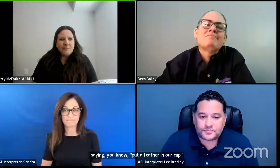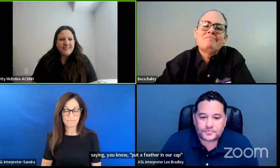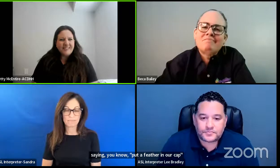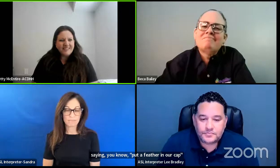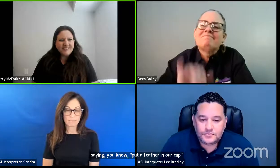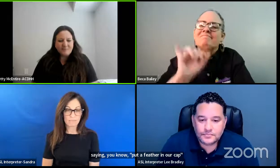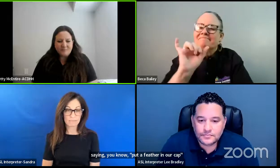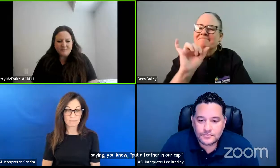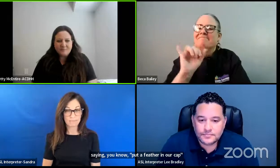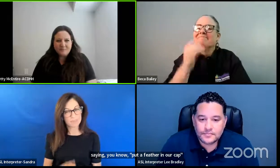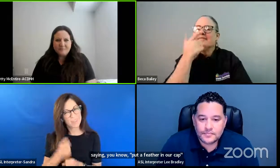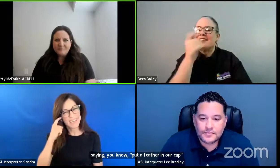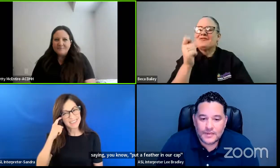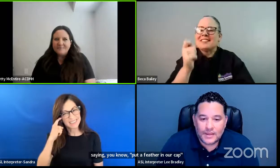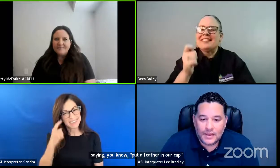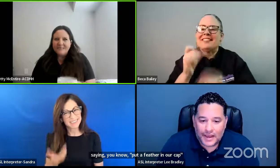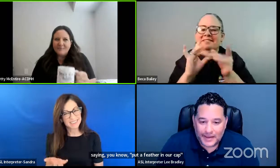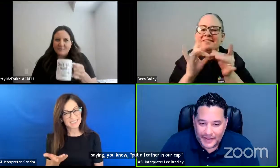that makes sense.